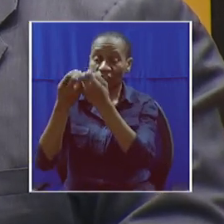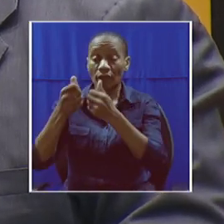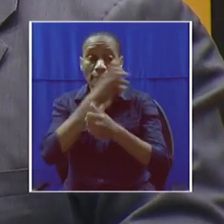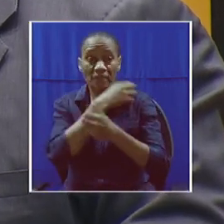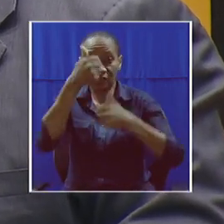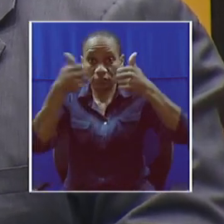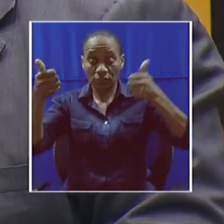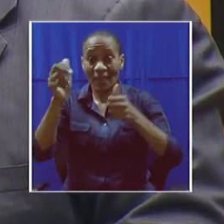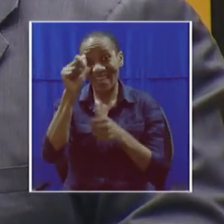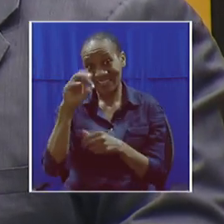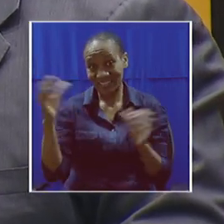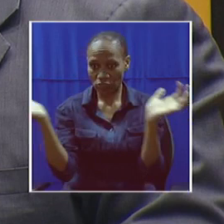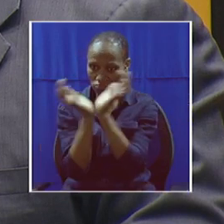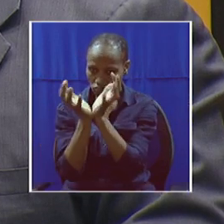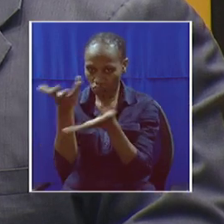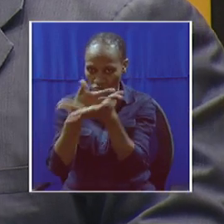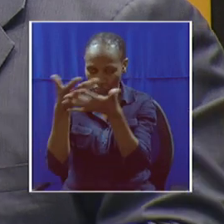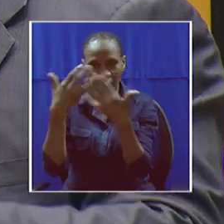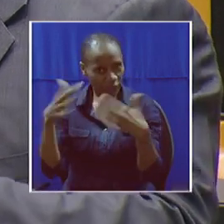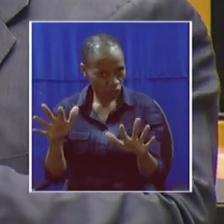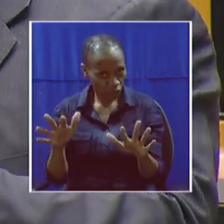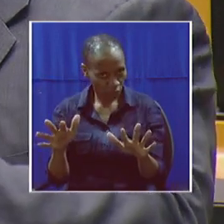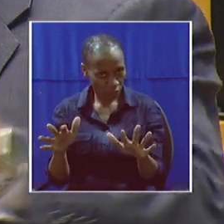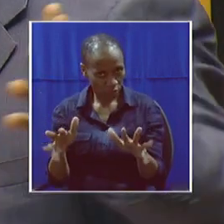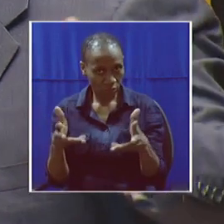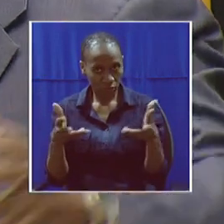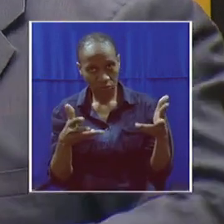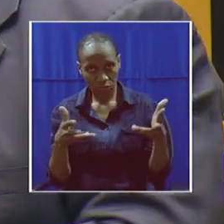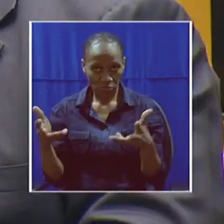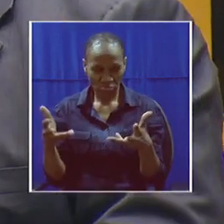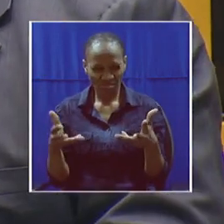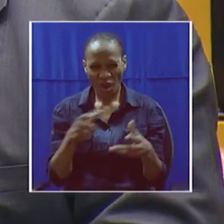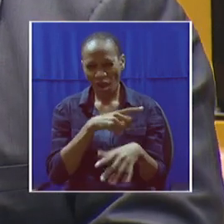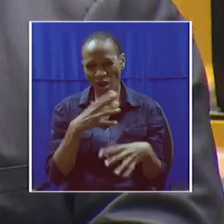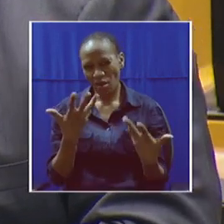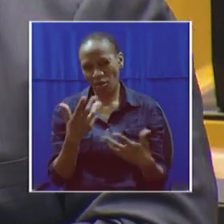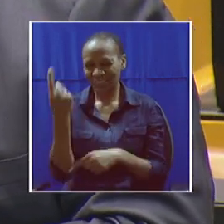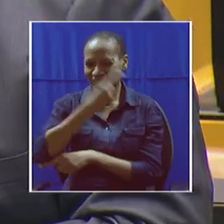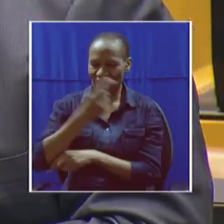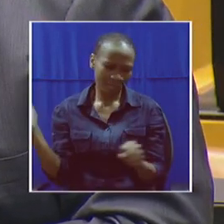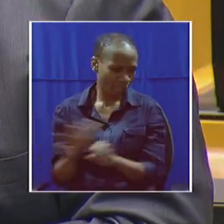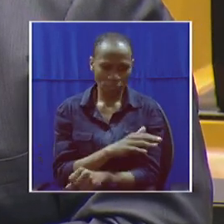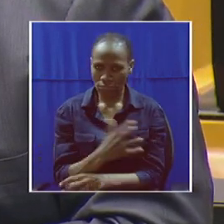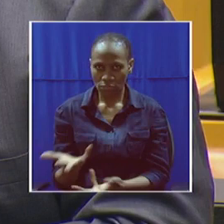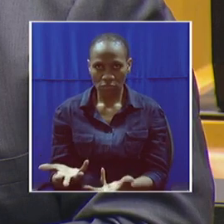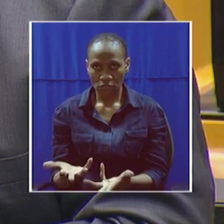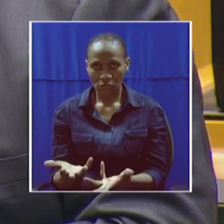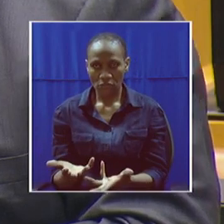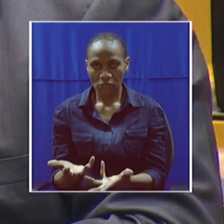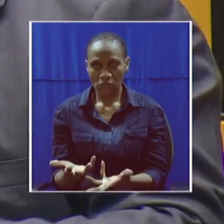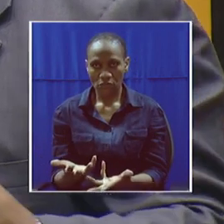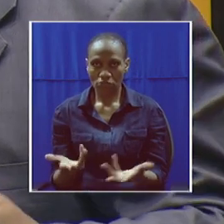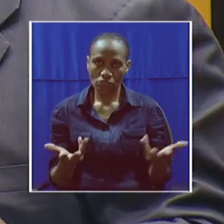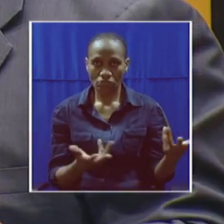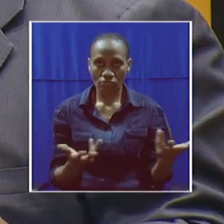of thec um um for almost the whole day um